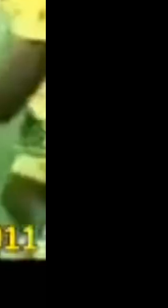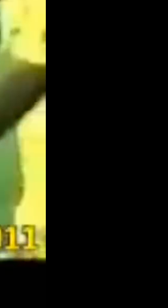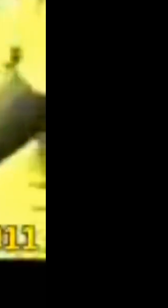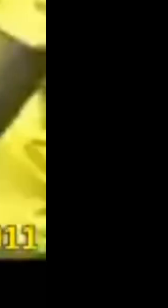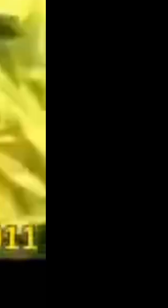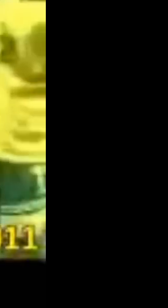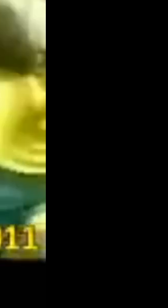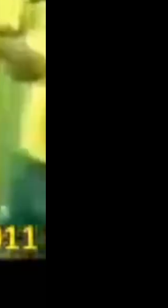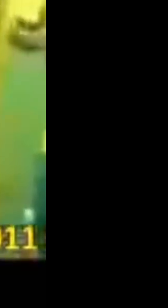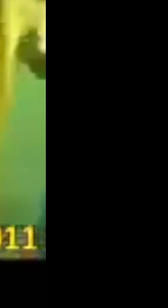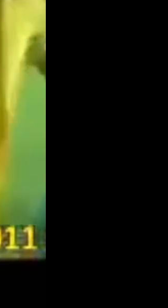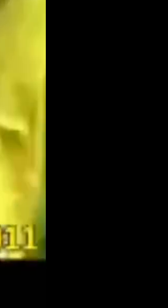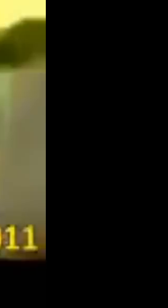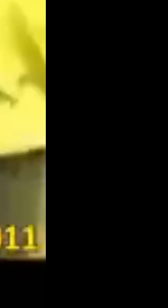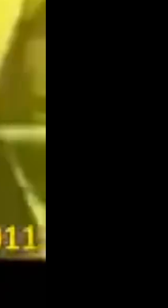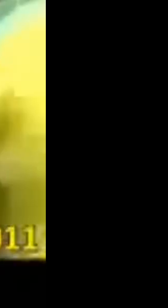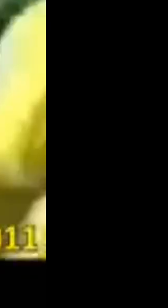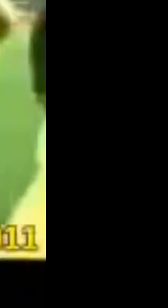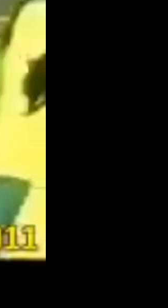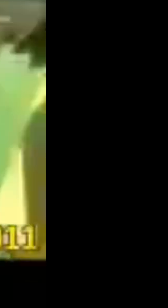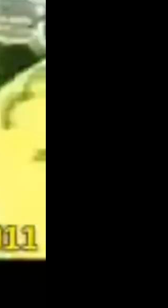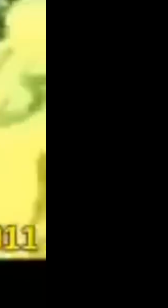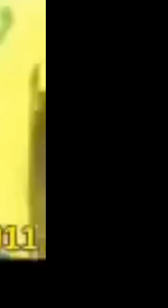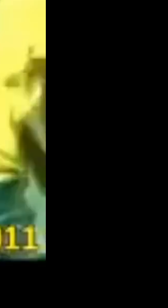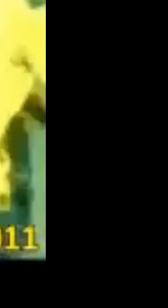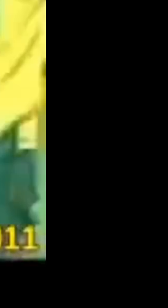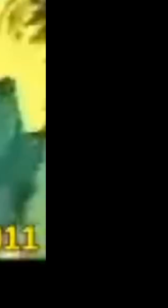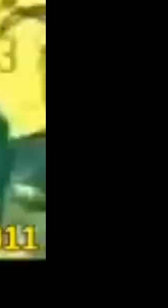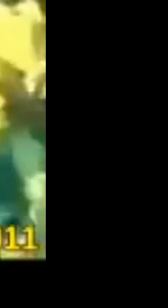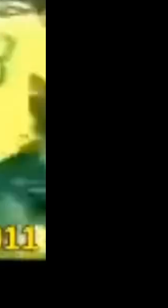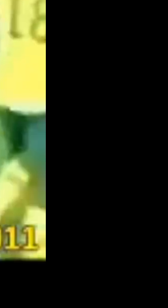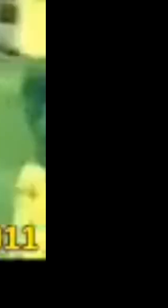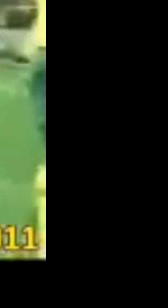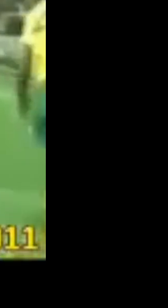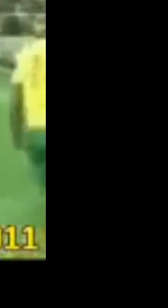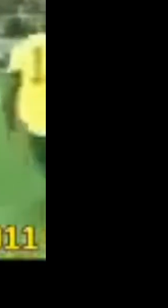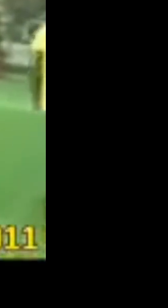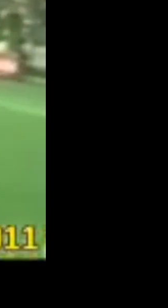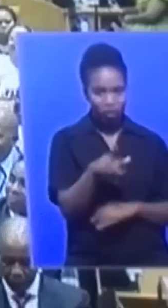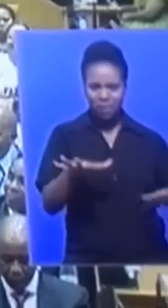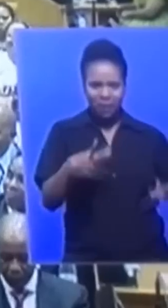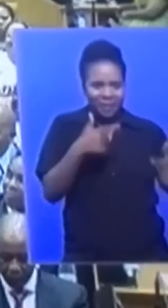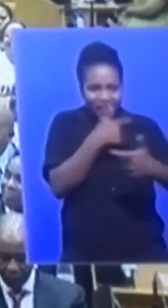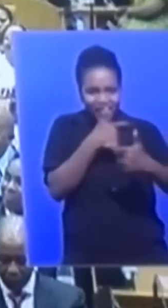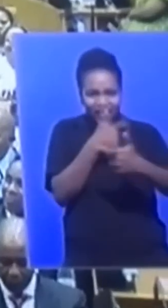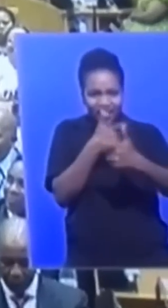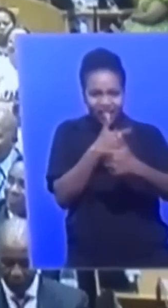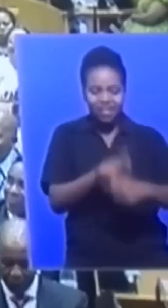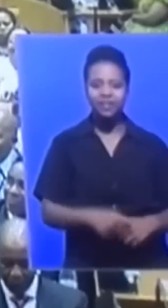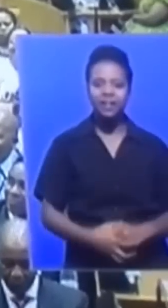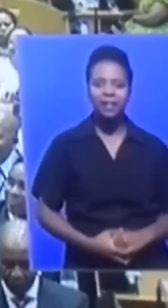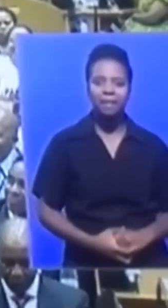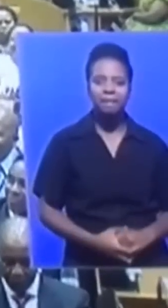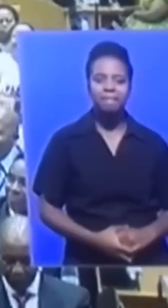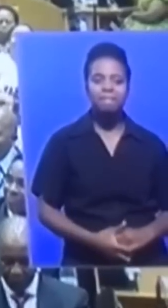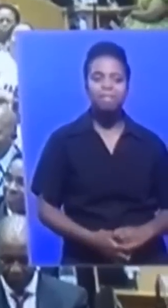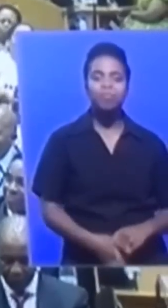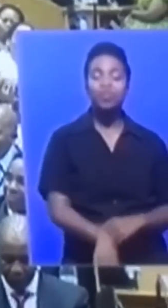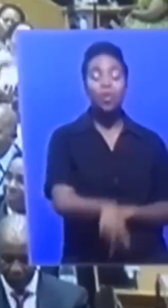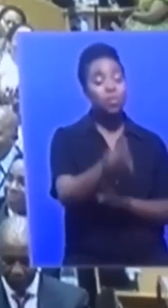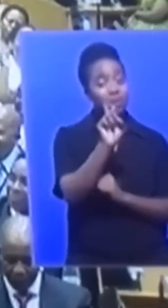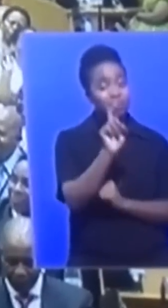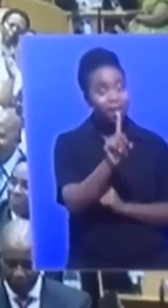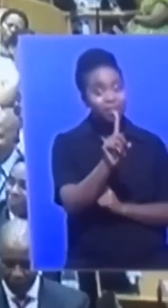just, appreciate